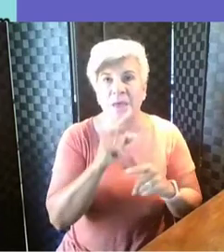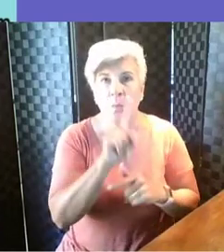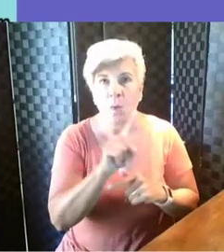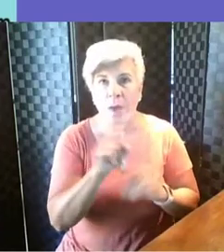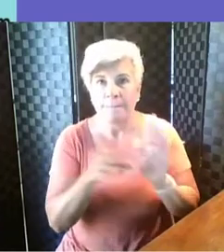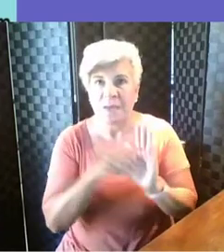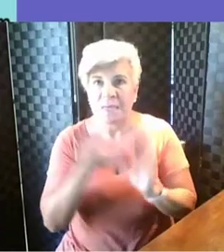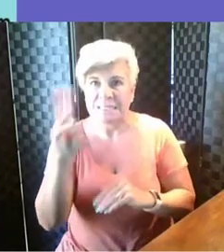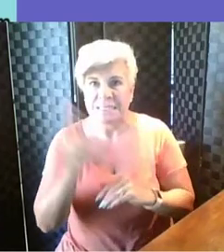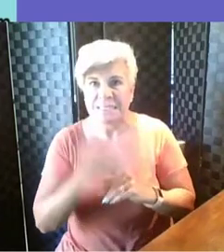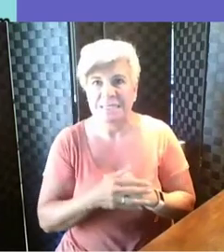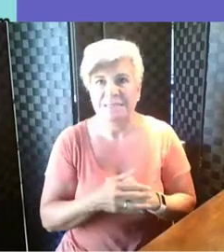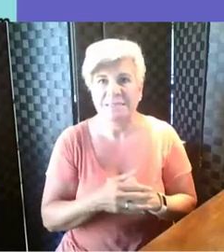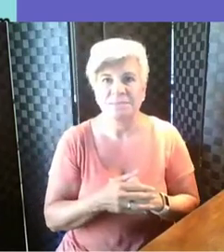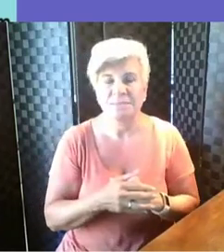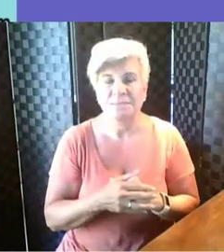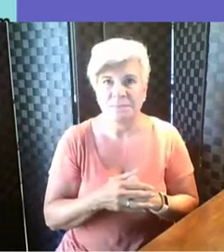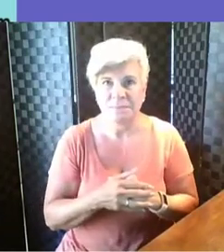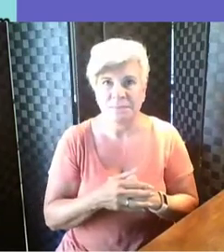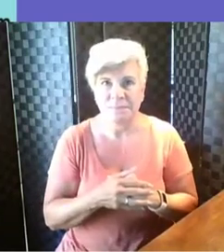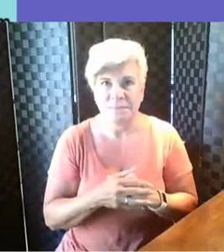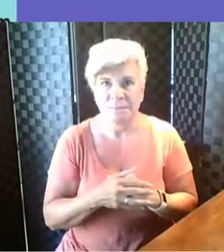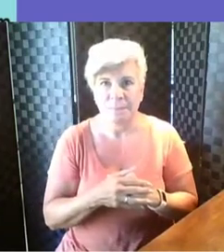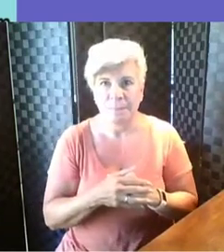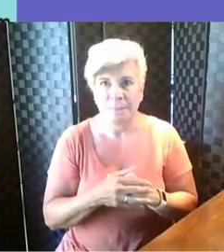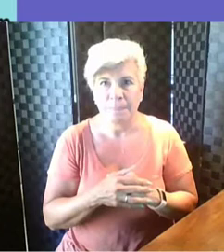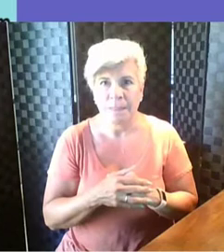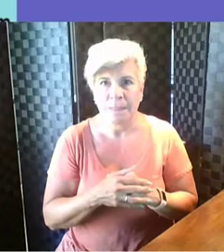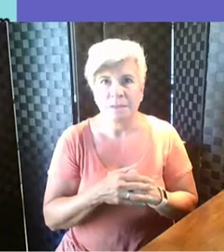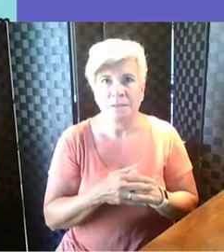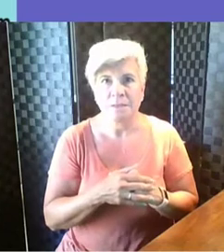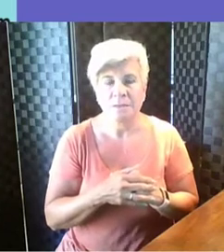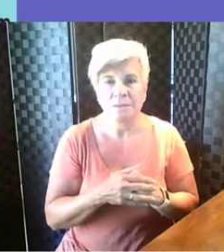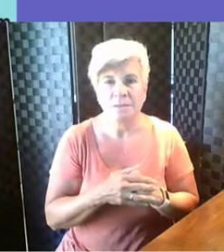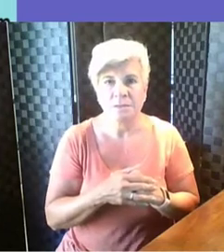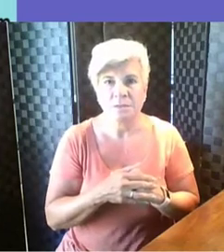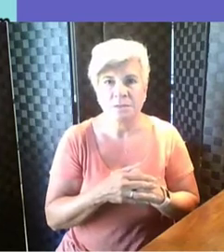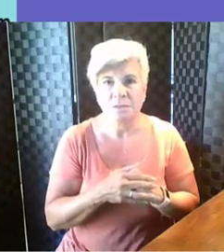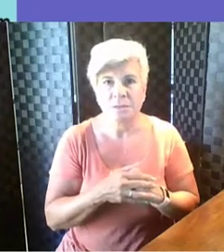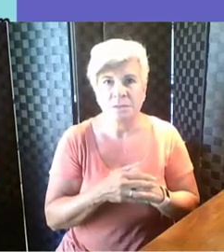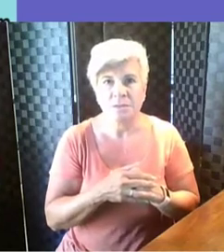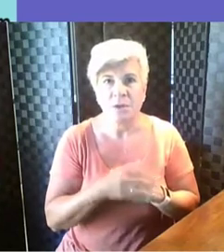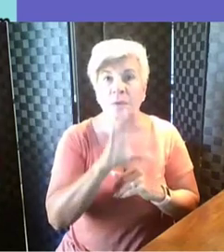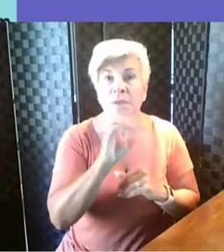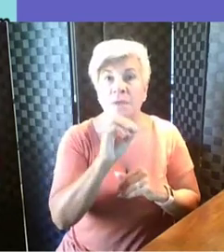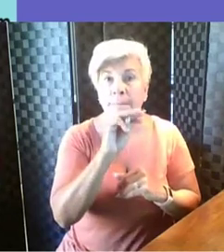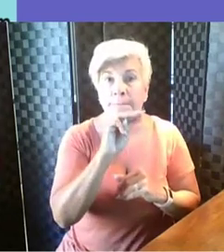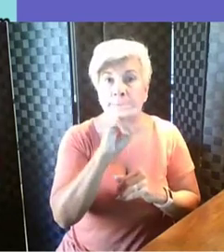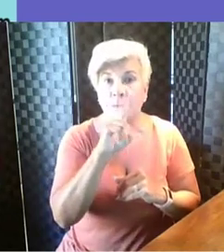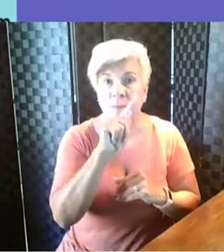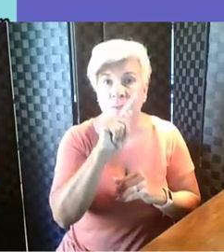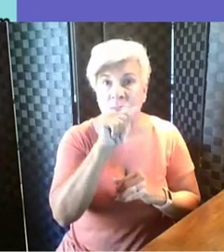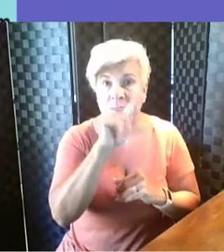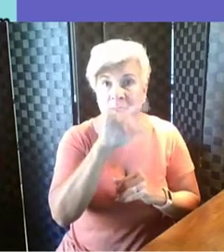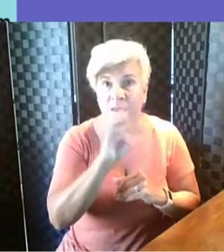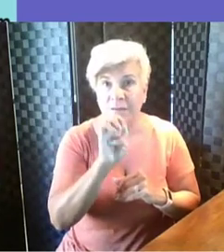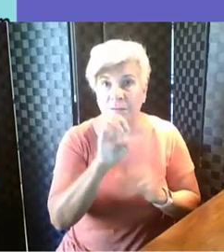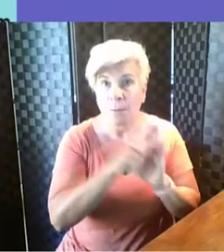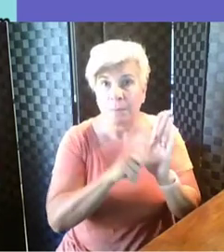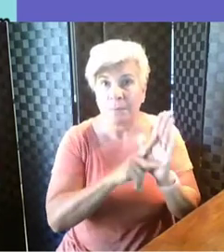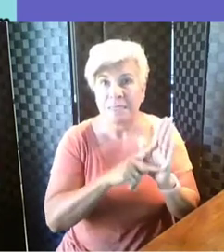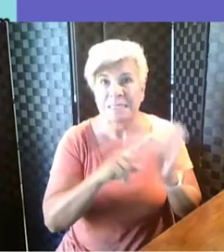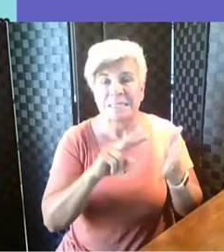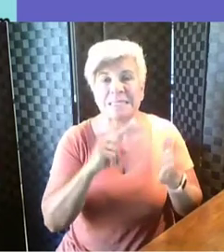1 plus 6. So the commutative property says you can rearrange them any way you want. Now, what does